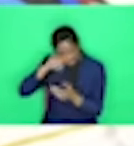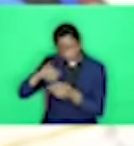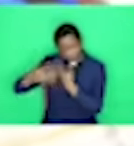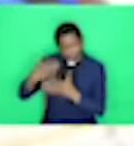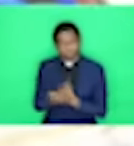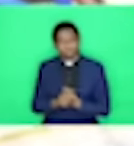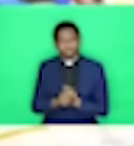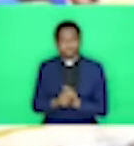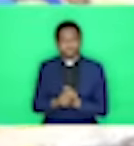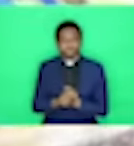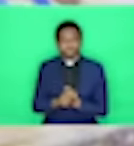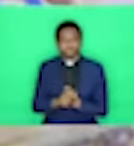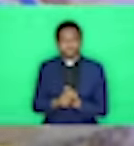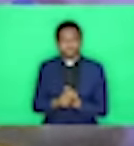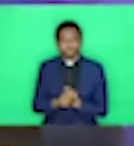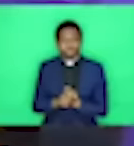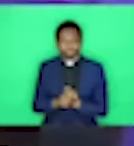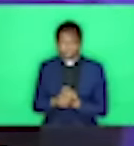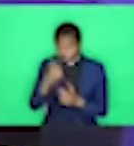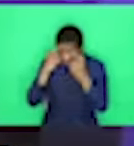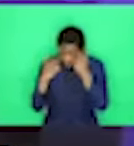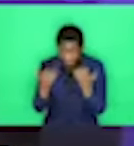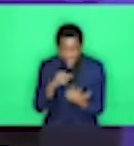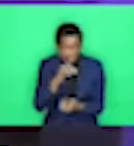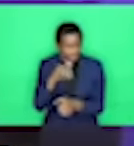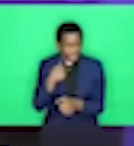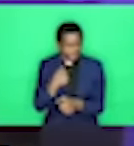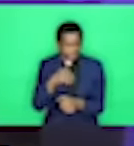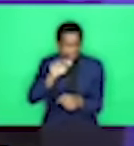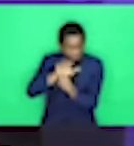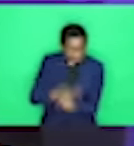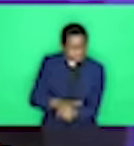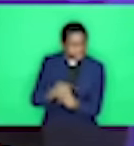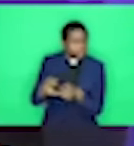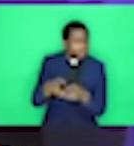there's no any oppressor who is ruling us now.